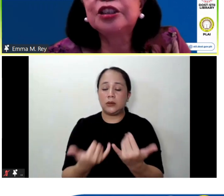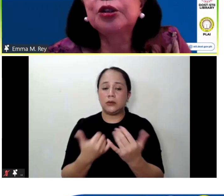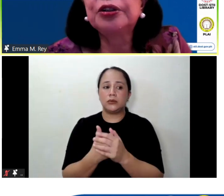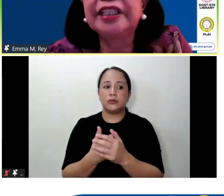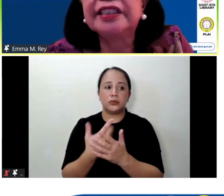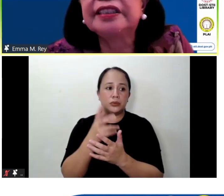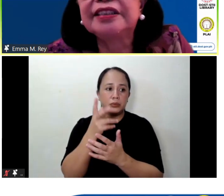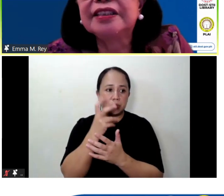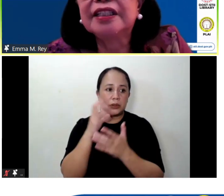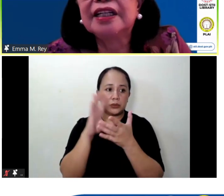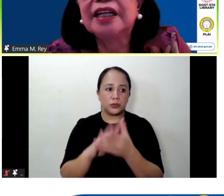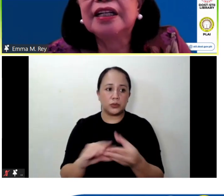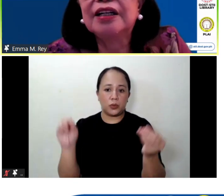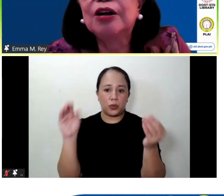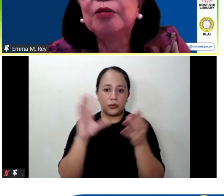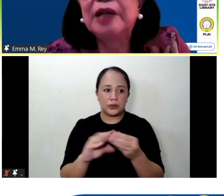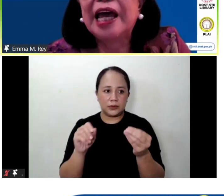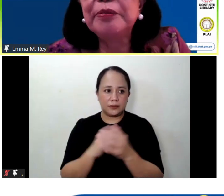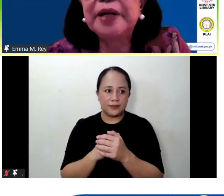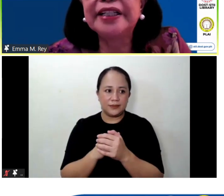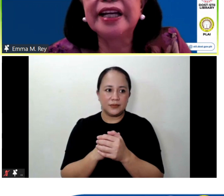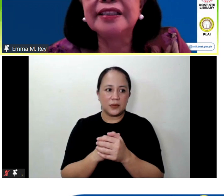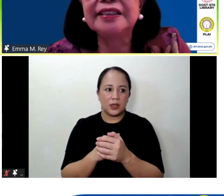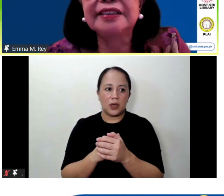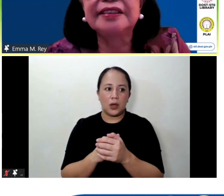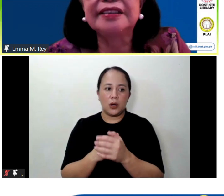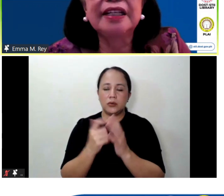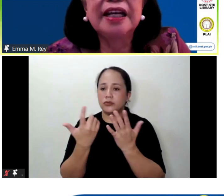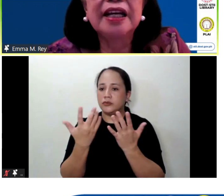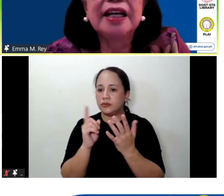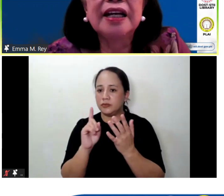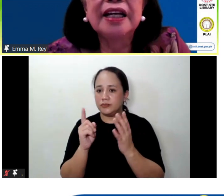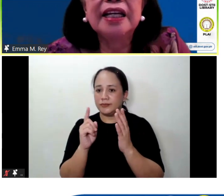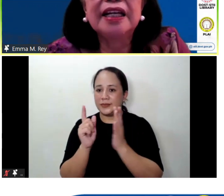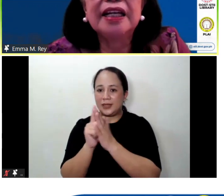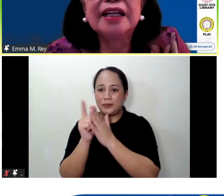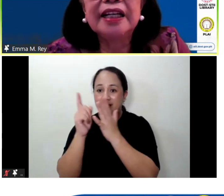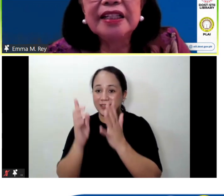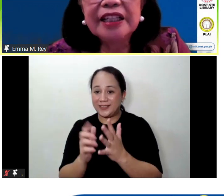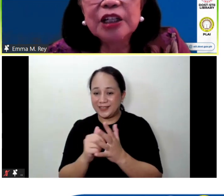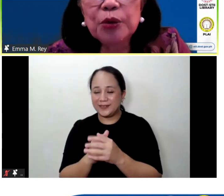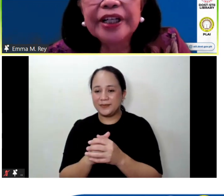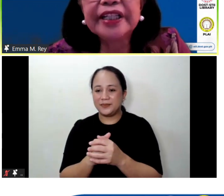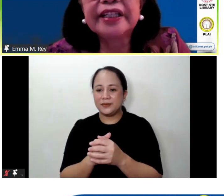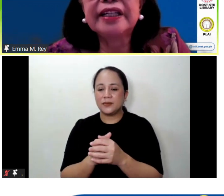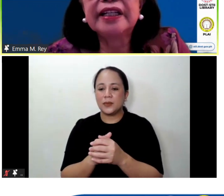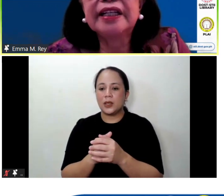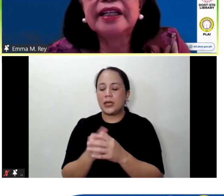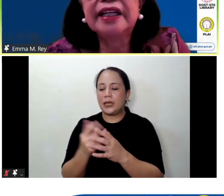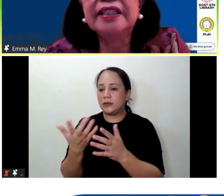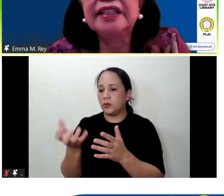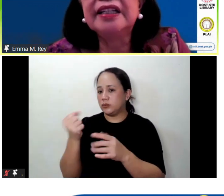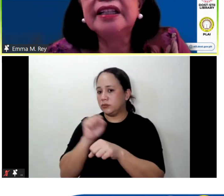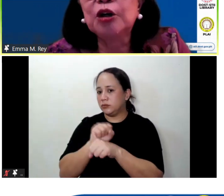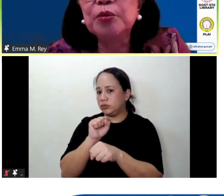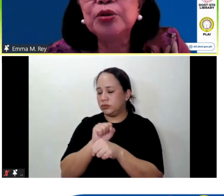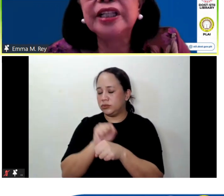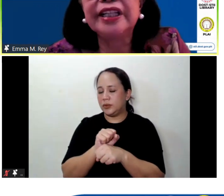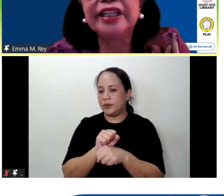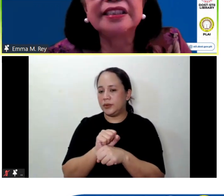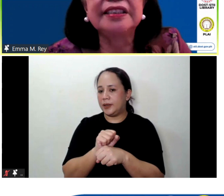hear stories of librarians in their work and in